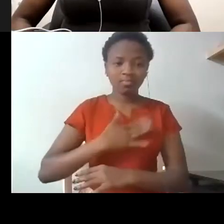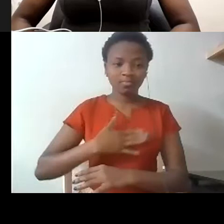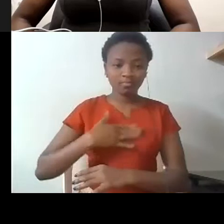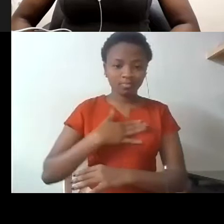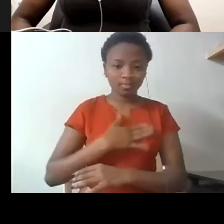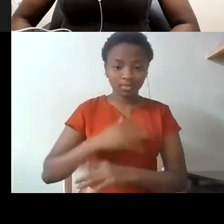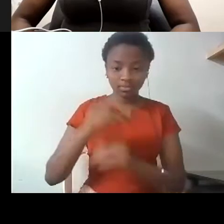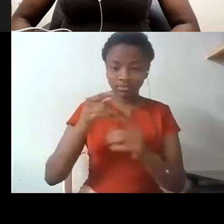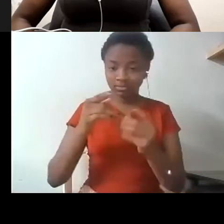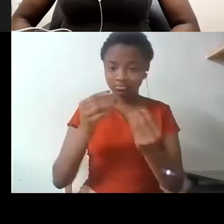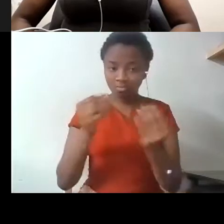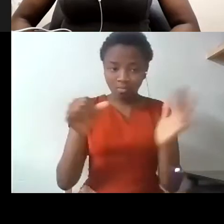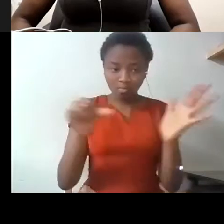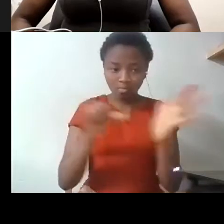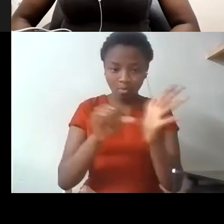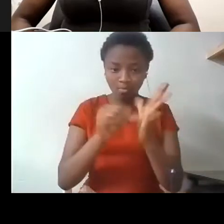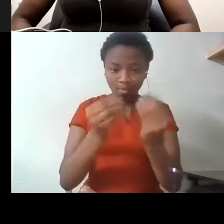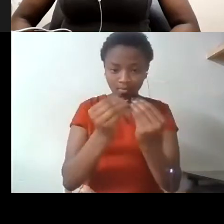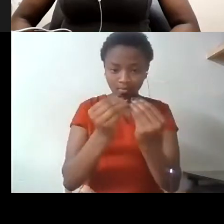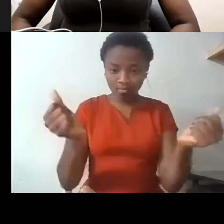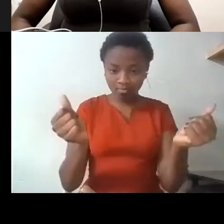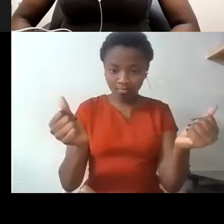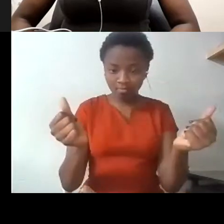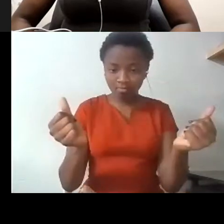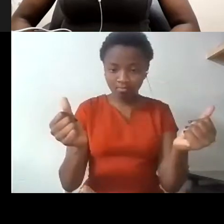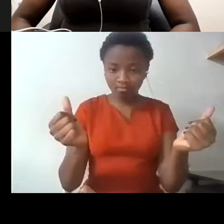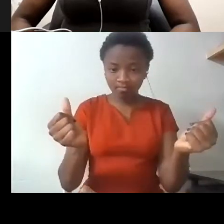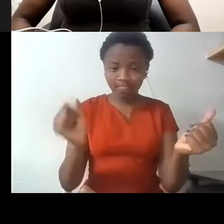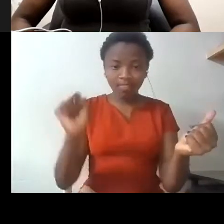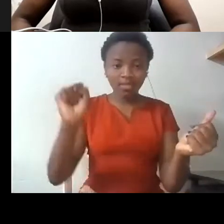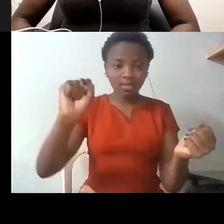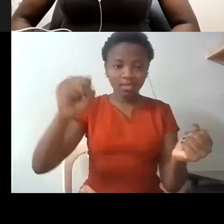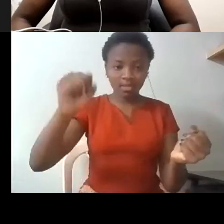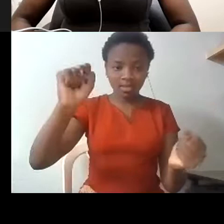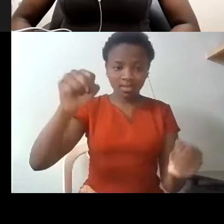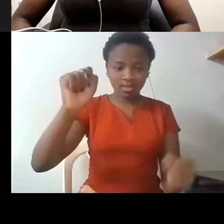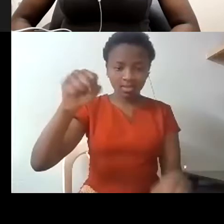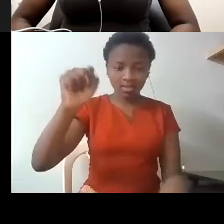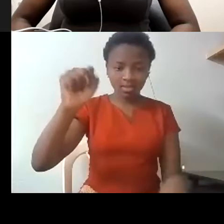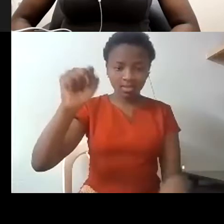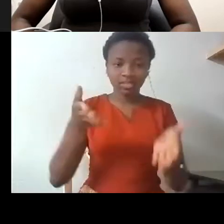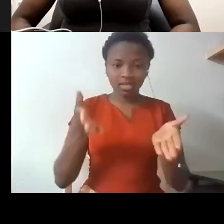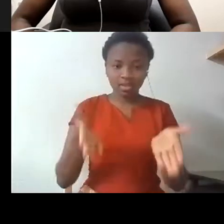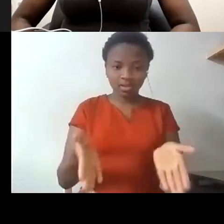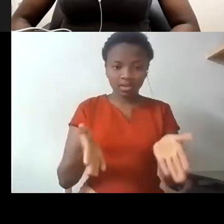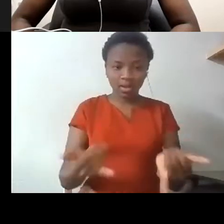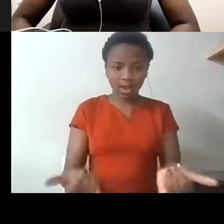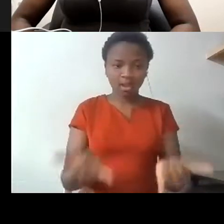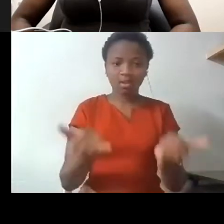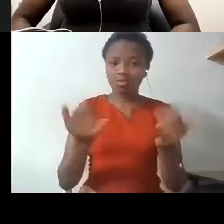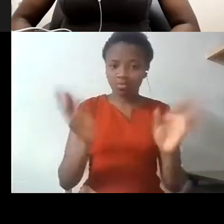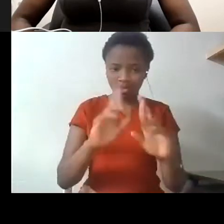around interpretation? Yes, I mean, yes, it was just about channels. So now Yasmin will explain. Go